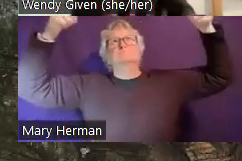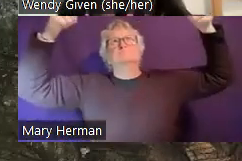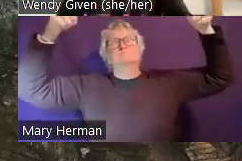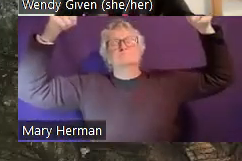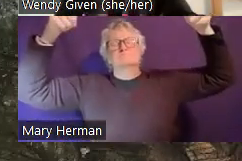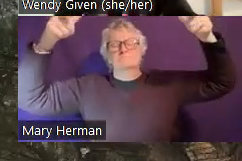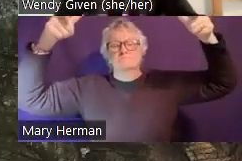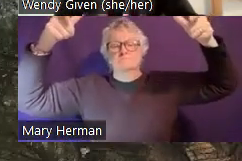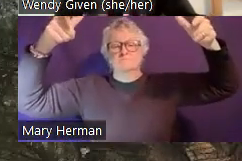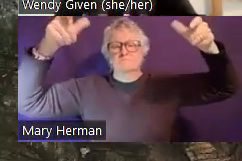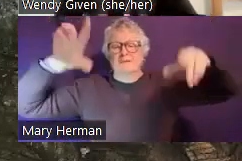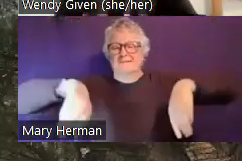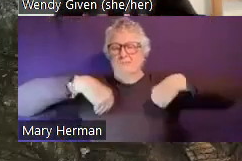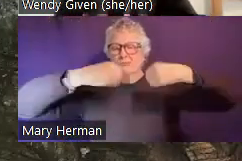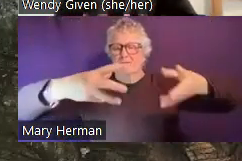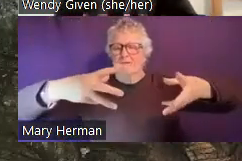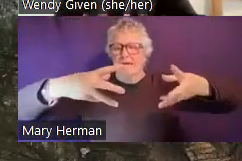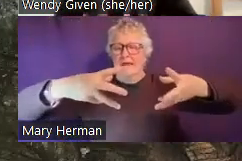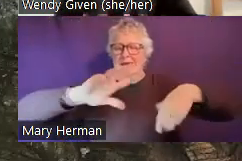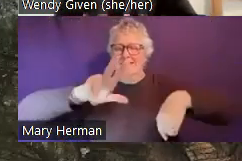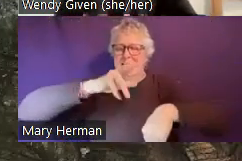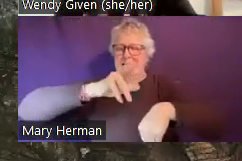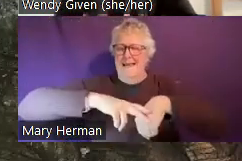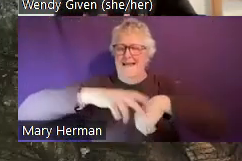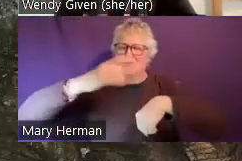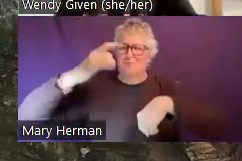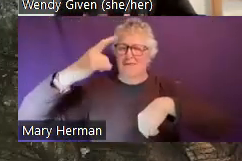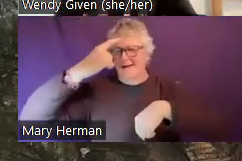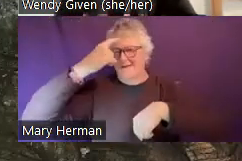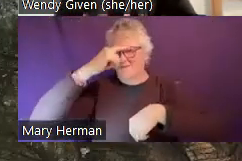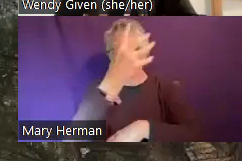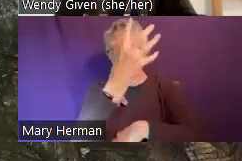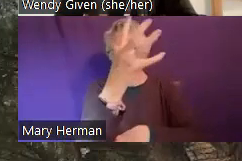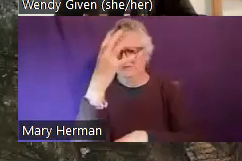providing the natural light for these trees.